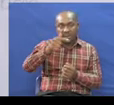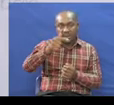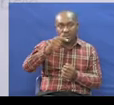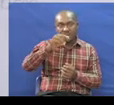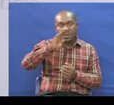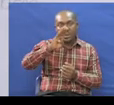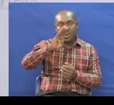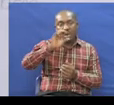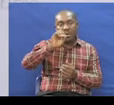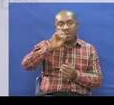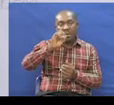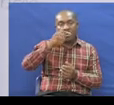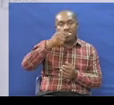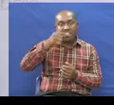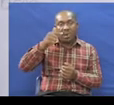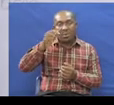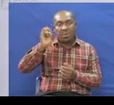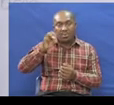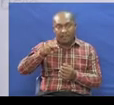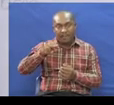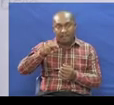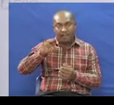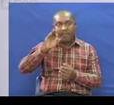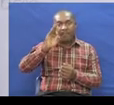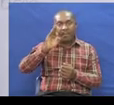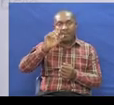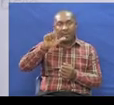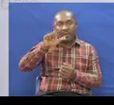place the thirst funnel, and it